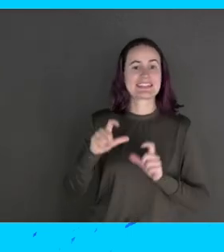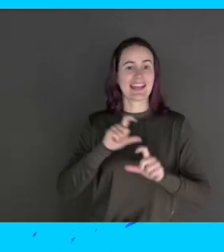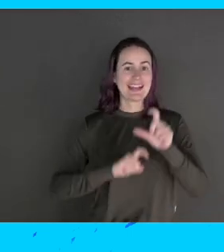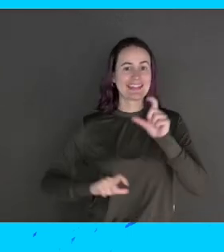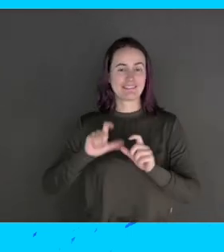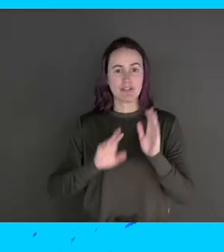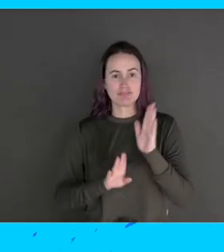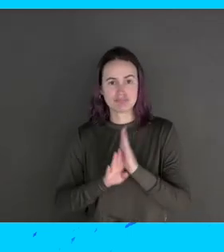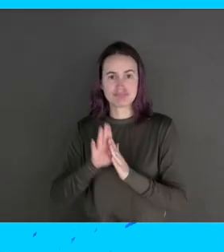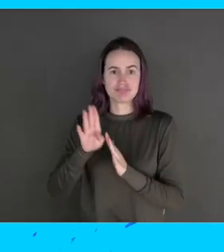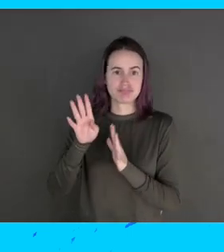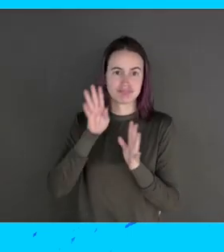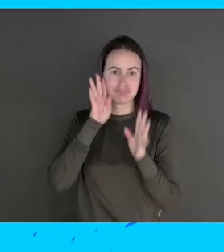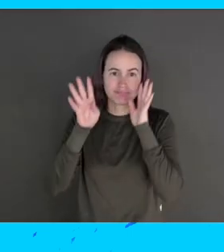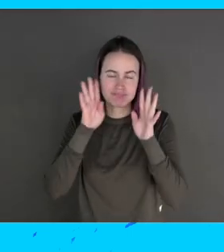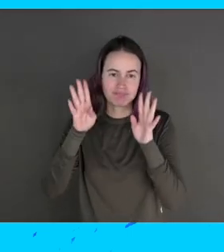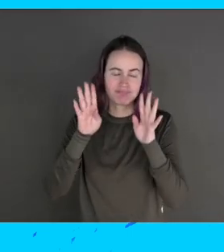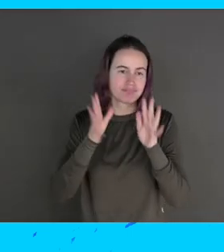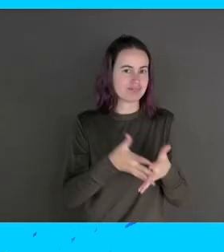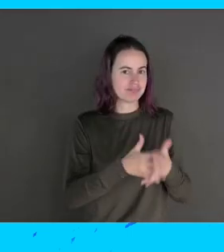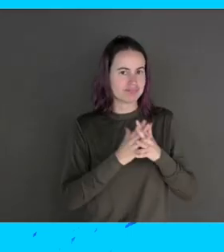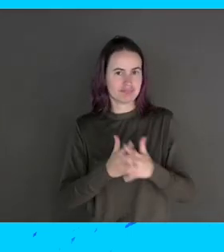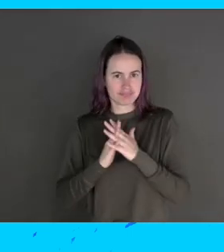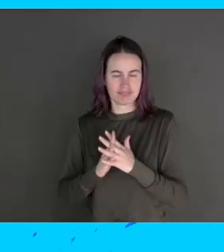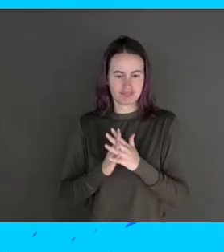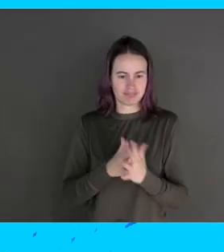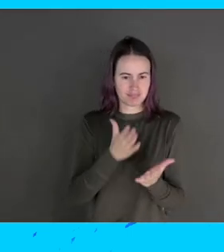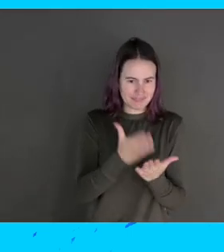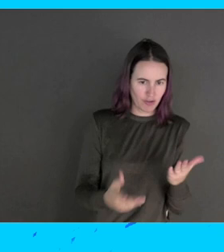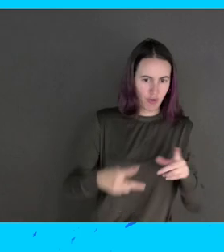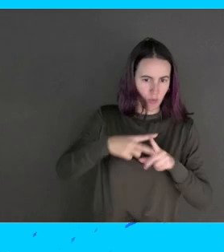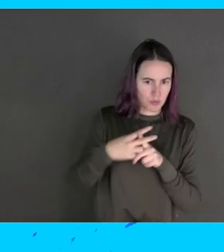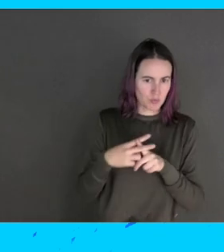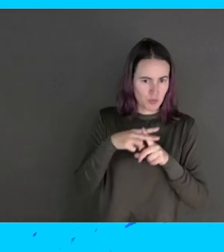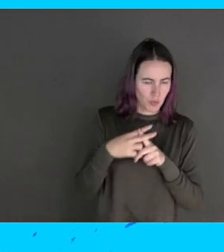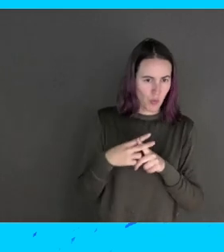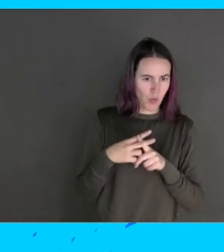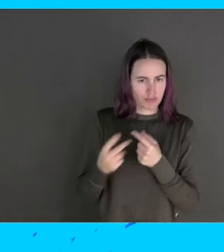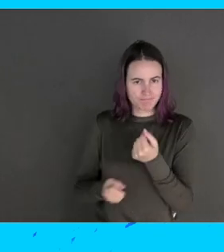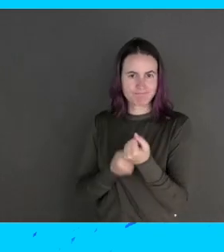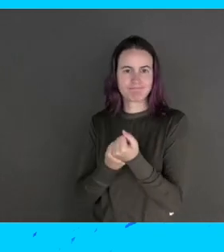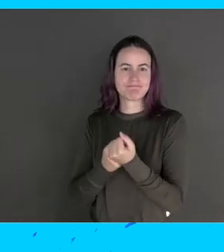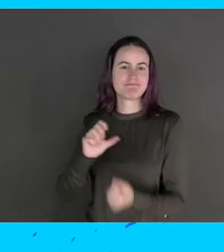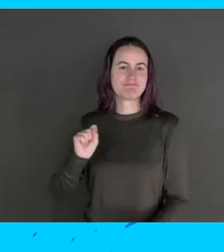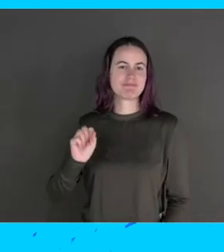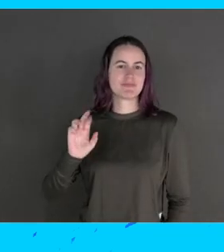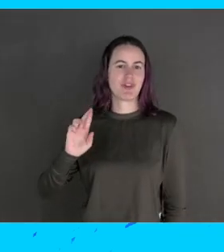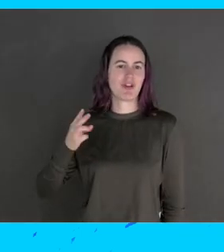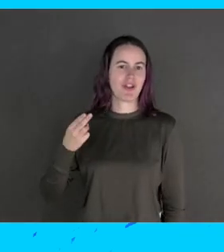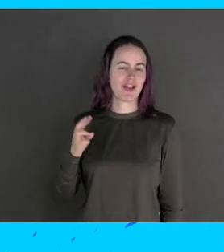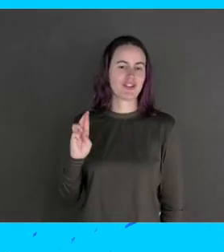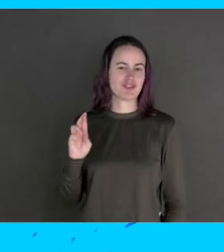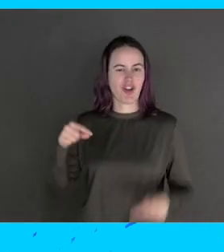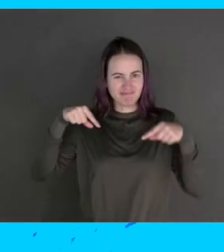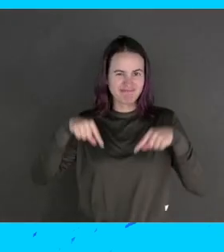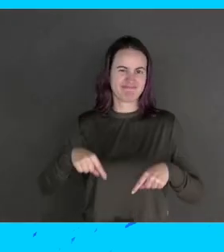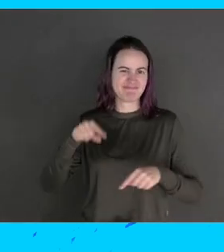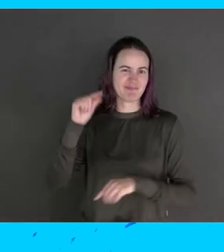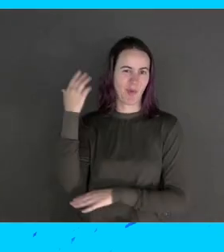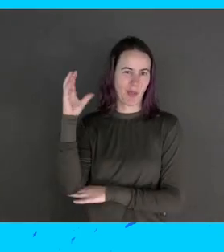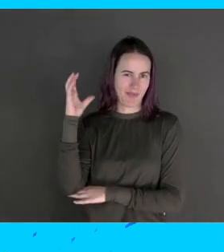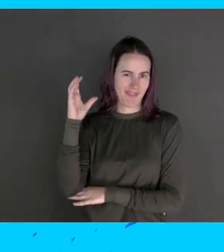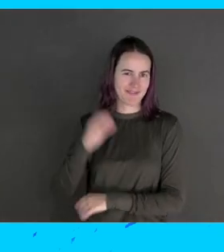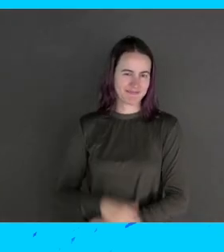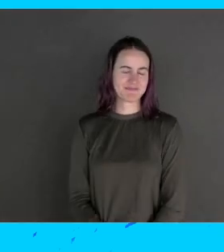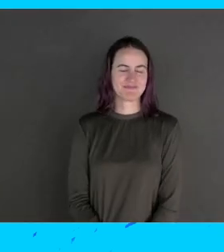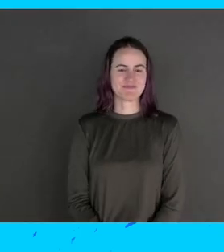and materials for sexual and reproductive health in our country.